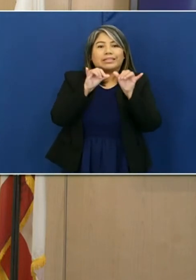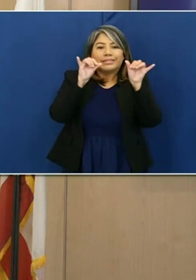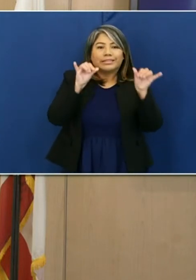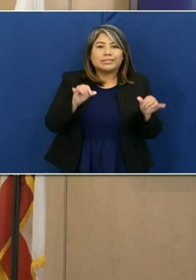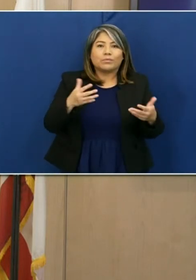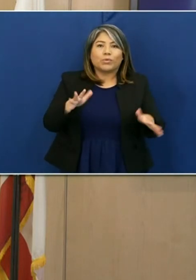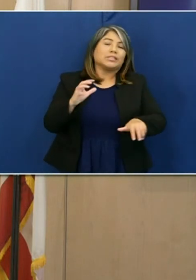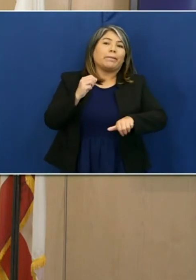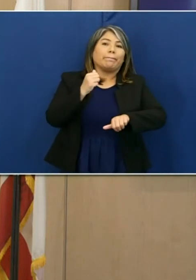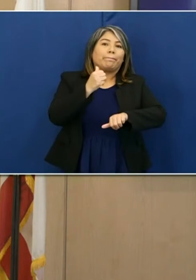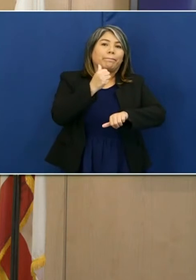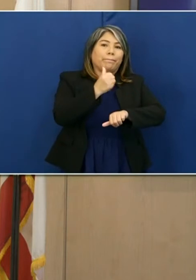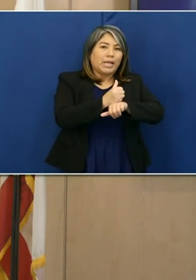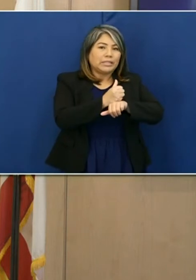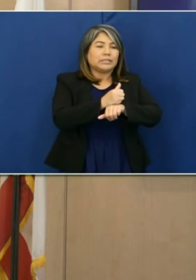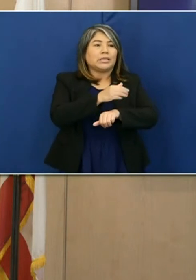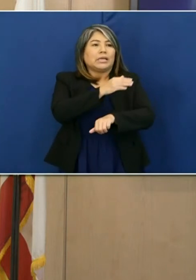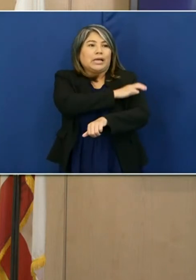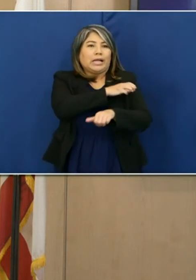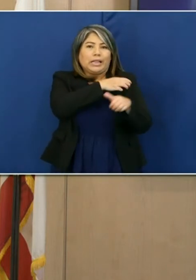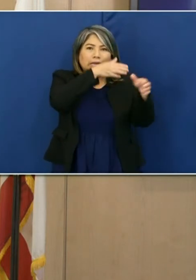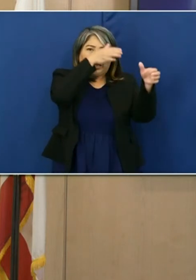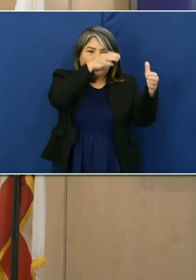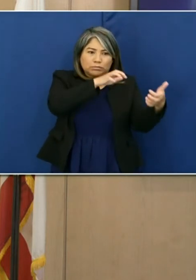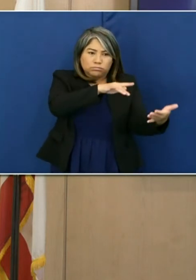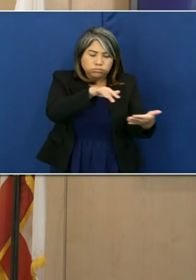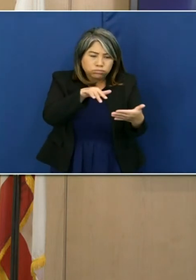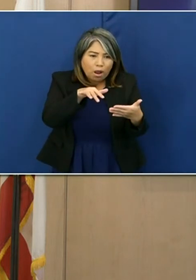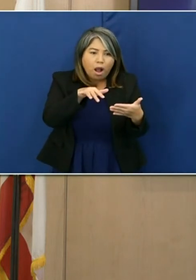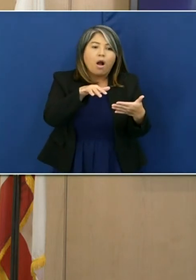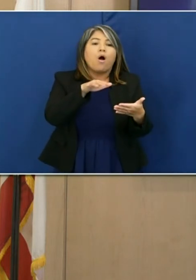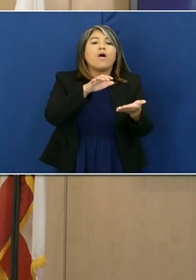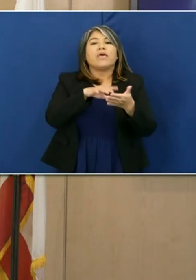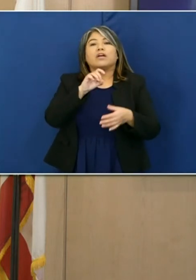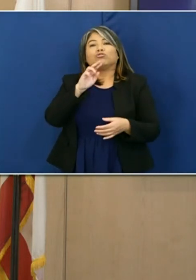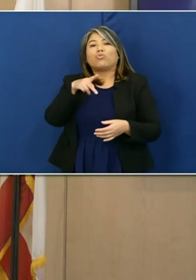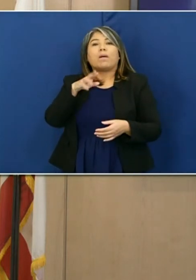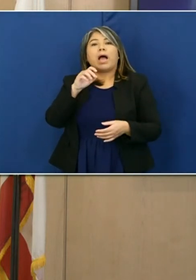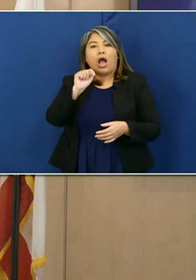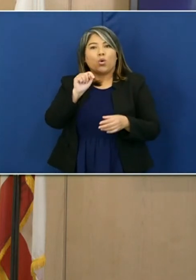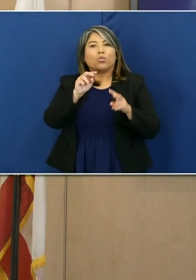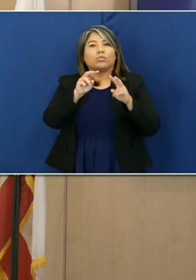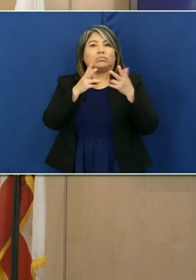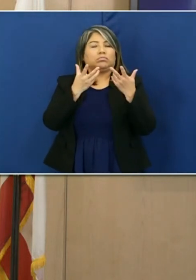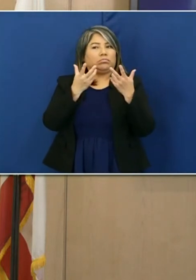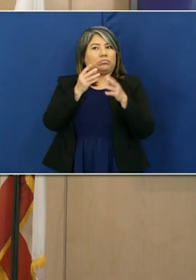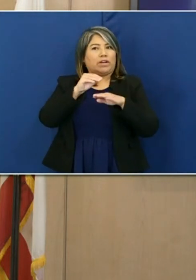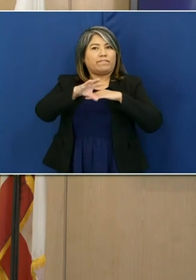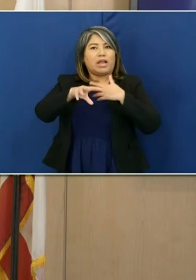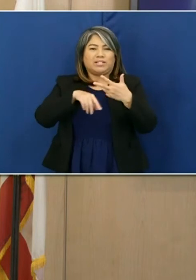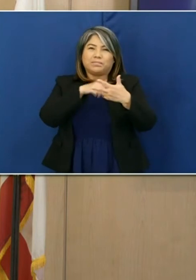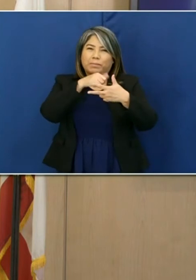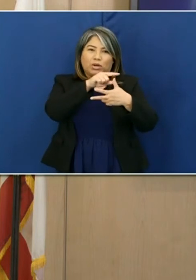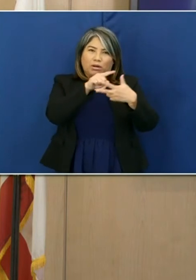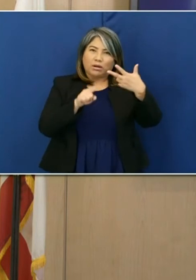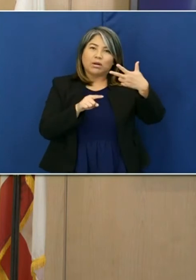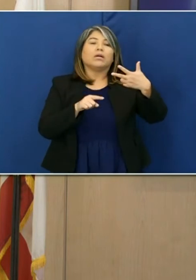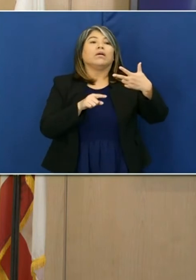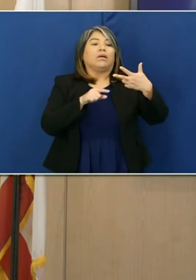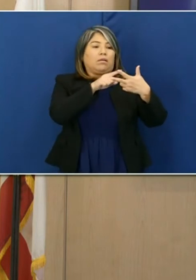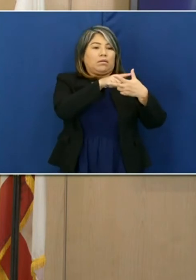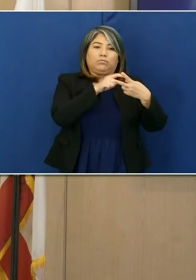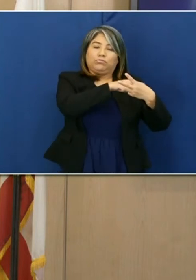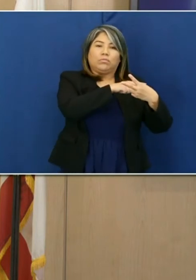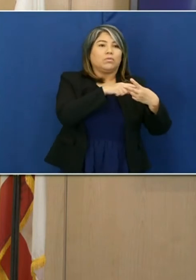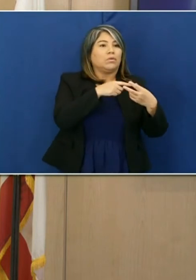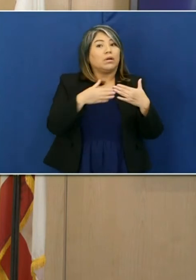place, clinicians were looking for this dropout effect in this particular type of case, regardless of travel history. And then